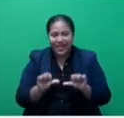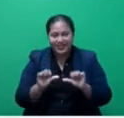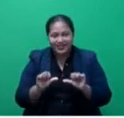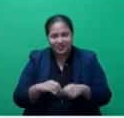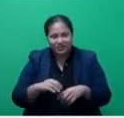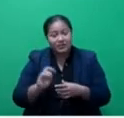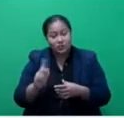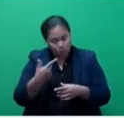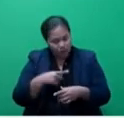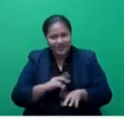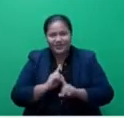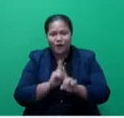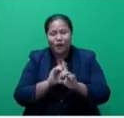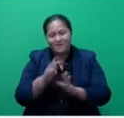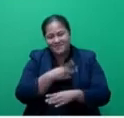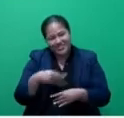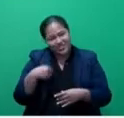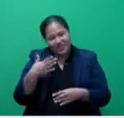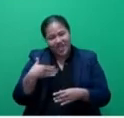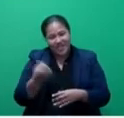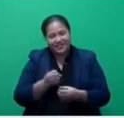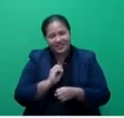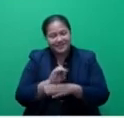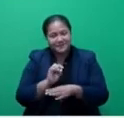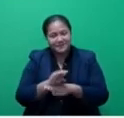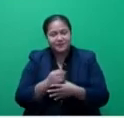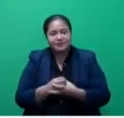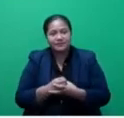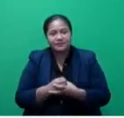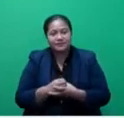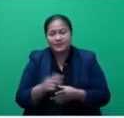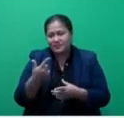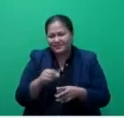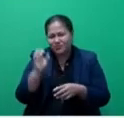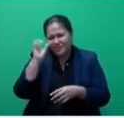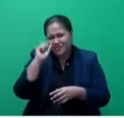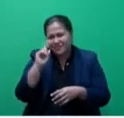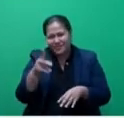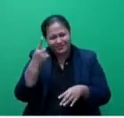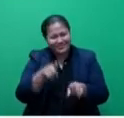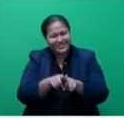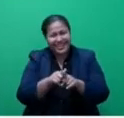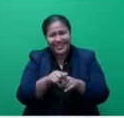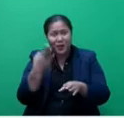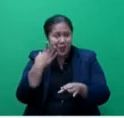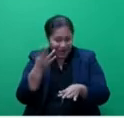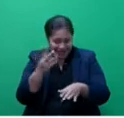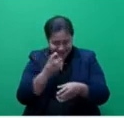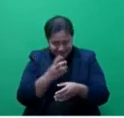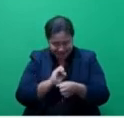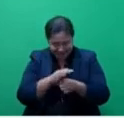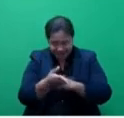the Ministry of Health to maintain our status. We all remember what was it like during the early stages of the